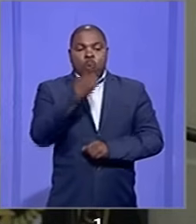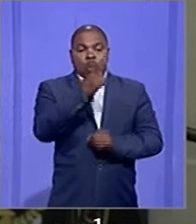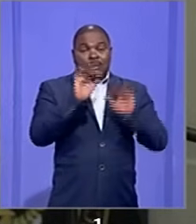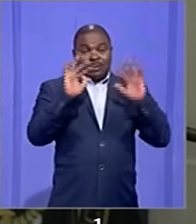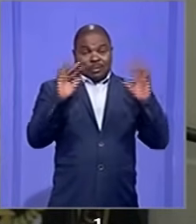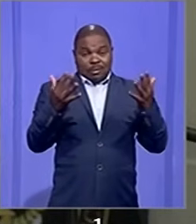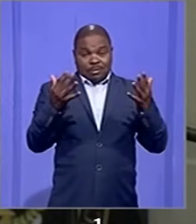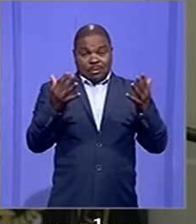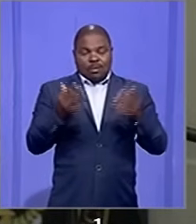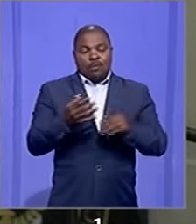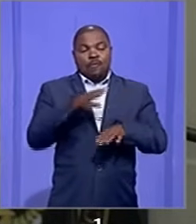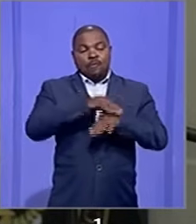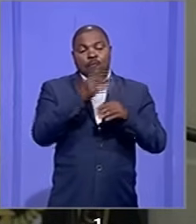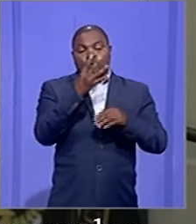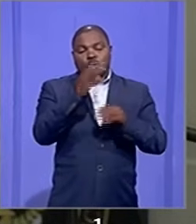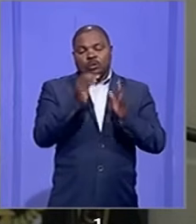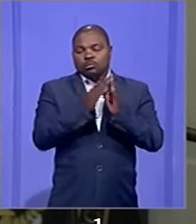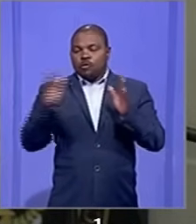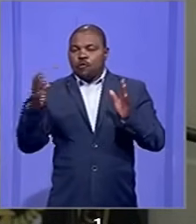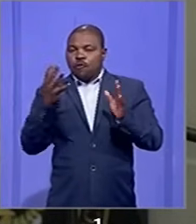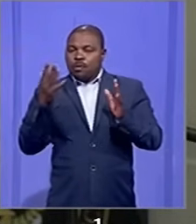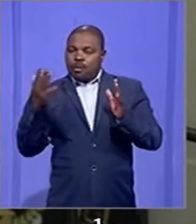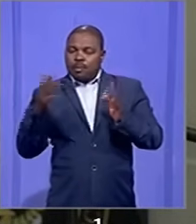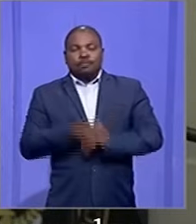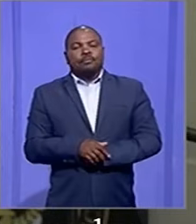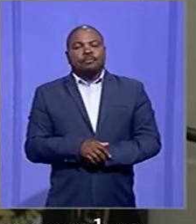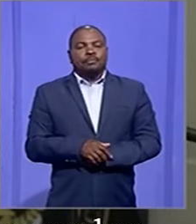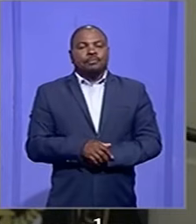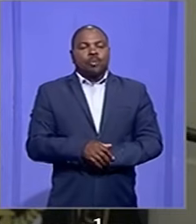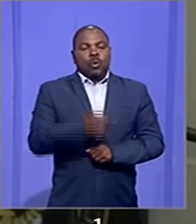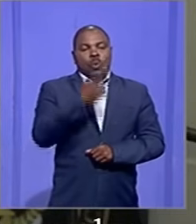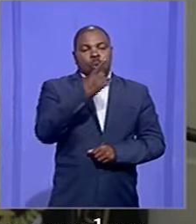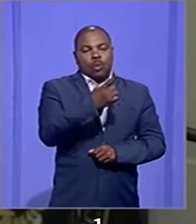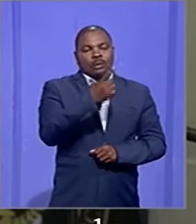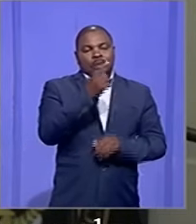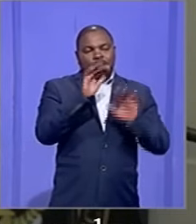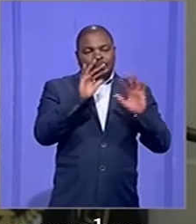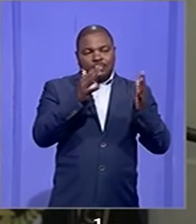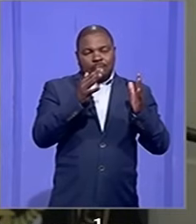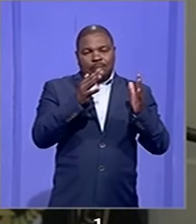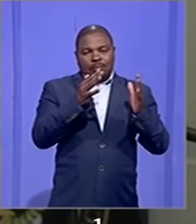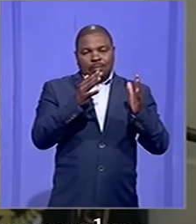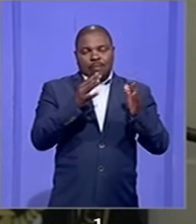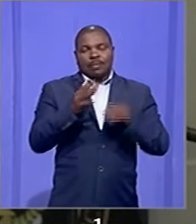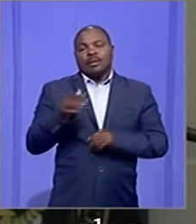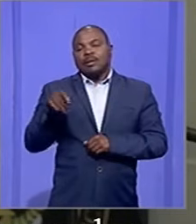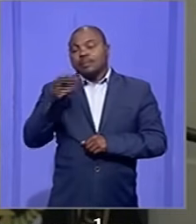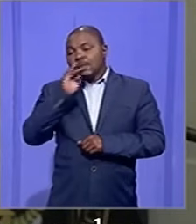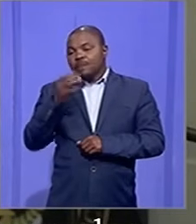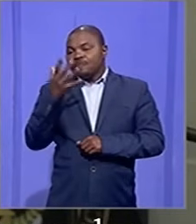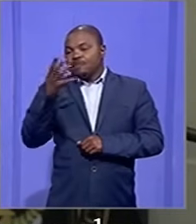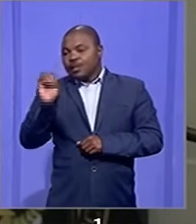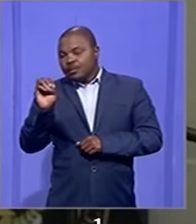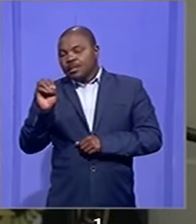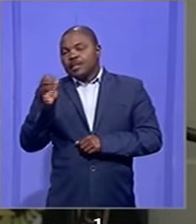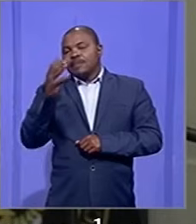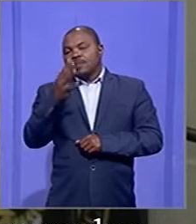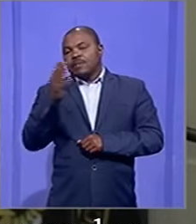110 are between 40 and 49. 110 again are 50 to